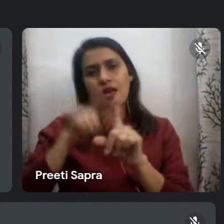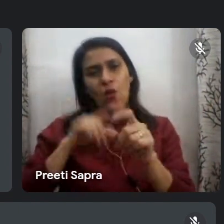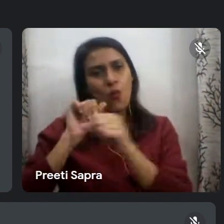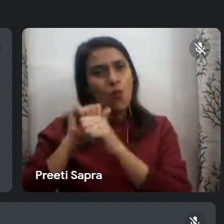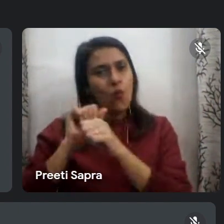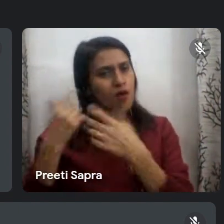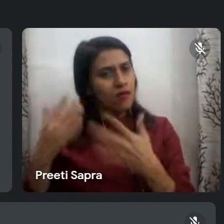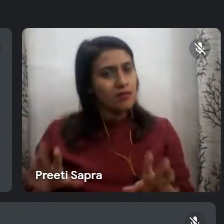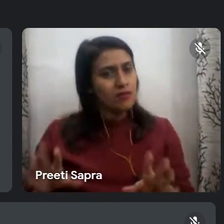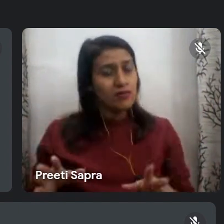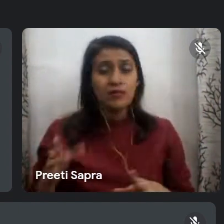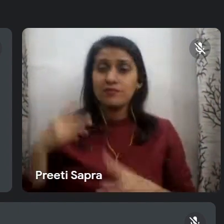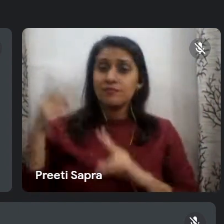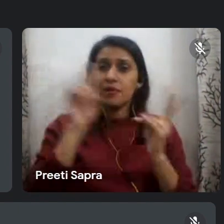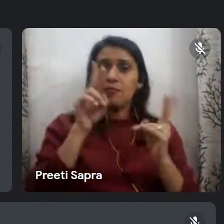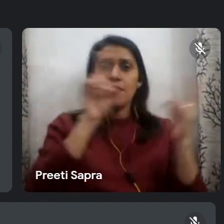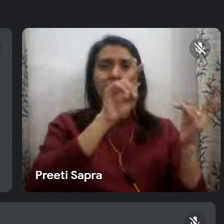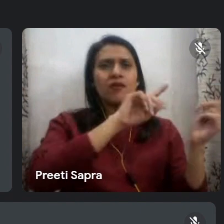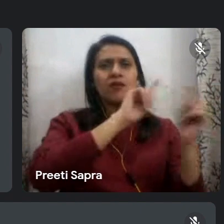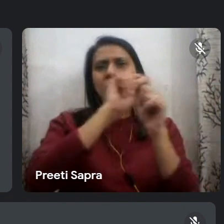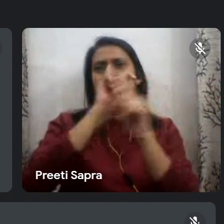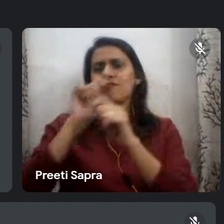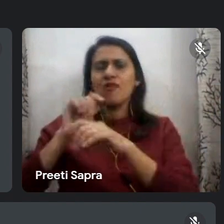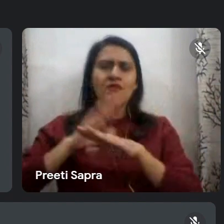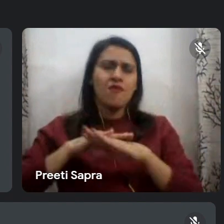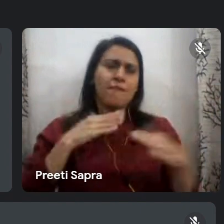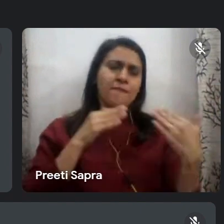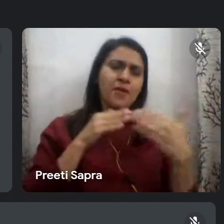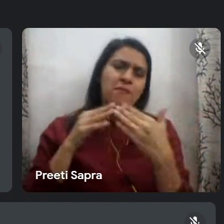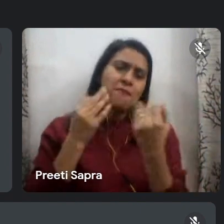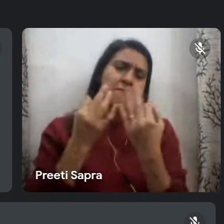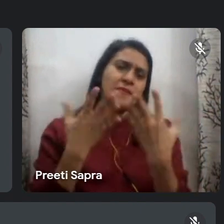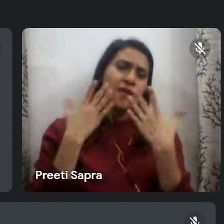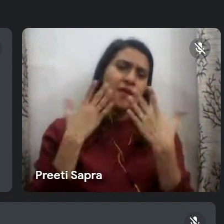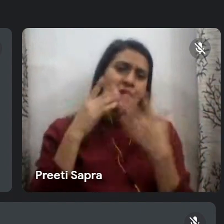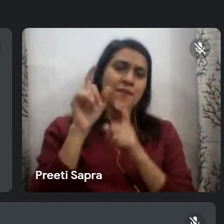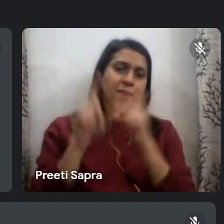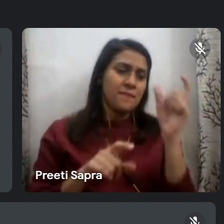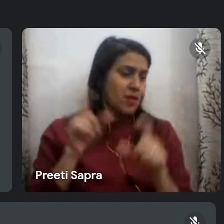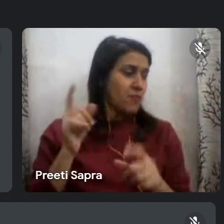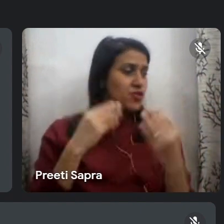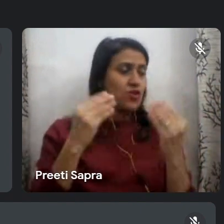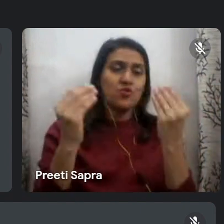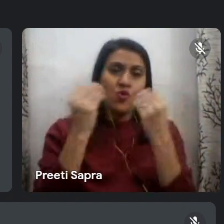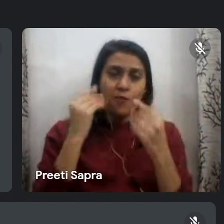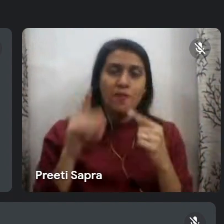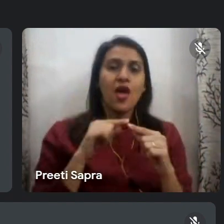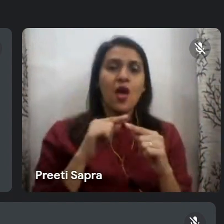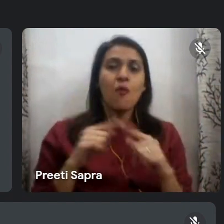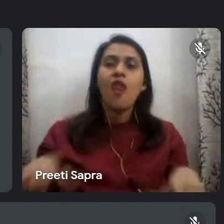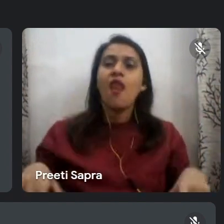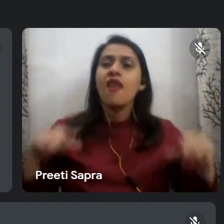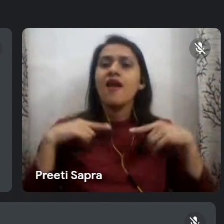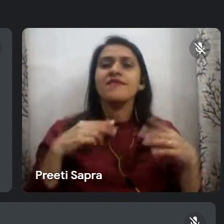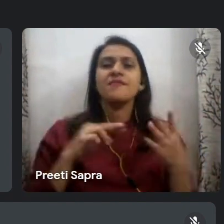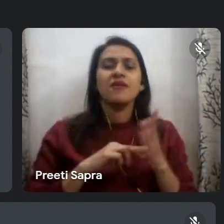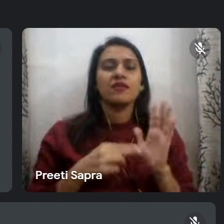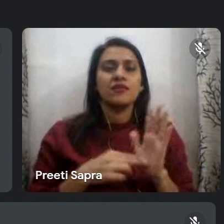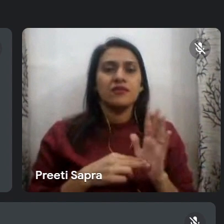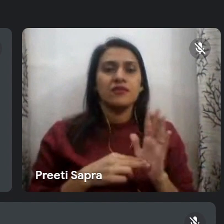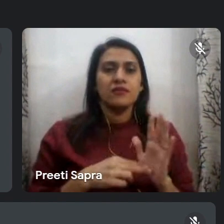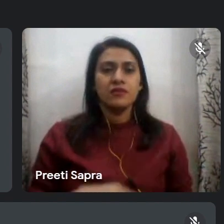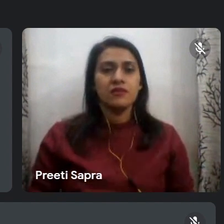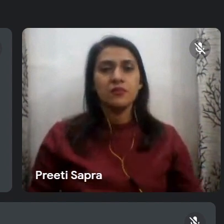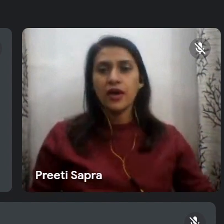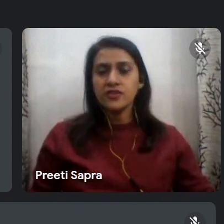some absolutely phenomenal people who taught me more about what life is. And that's where I